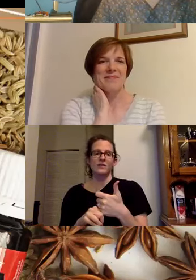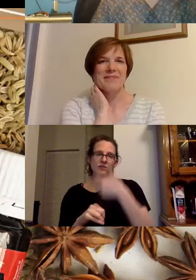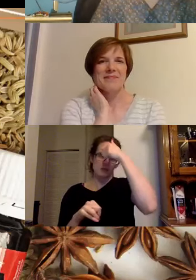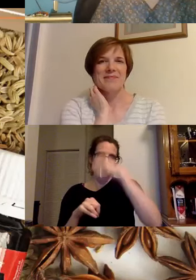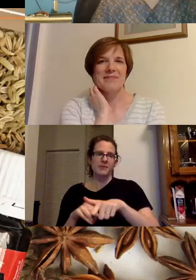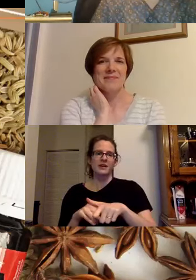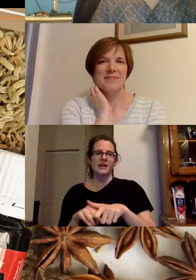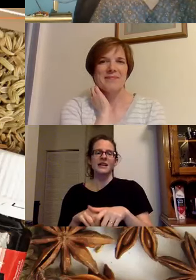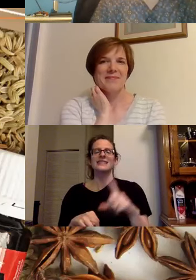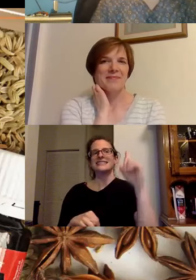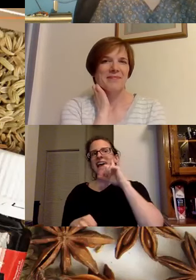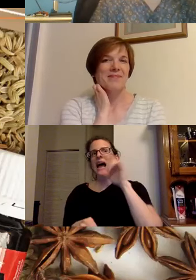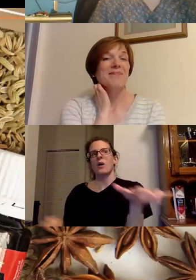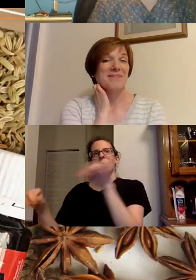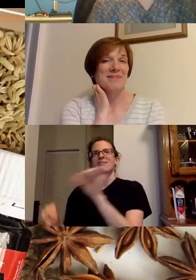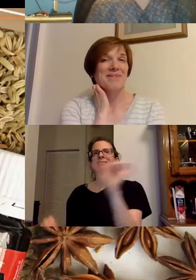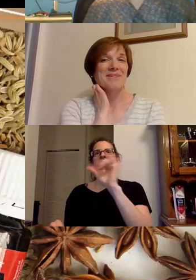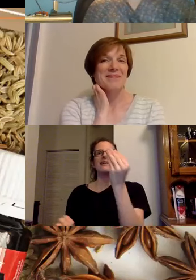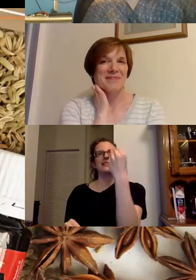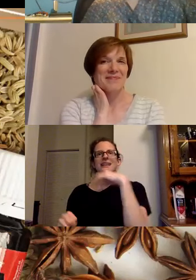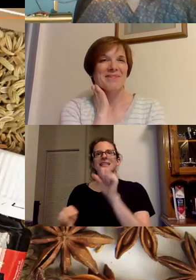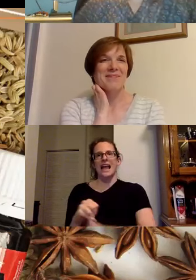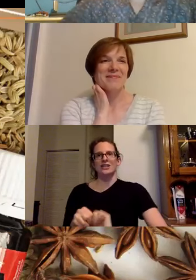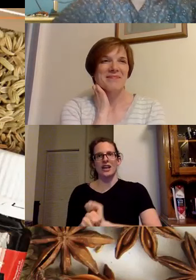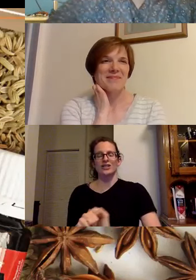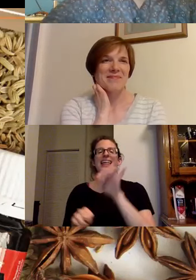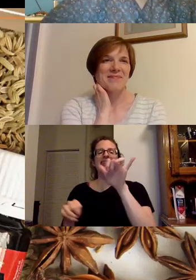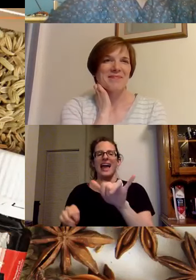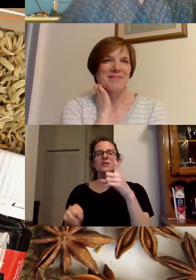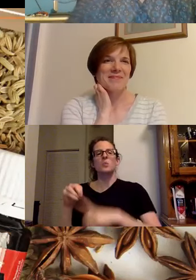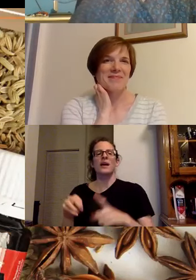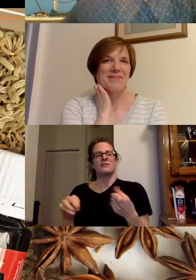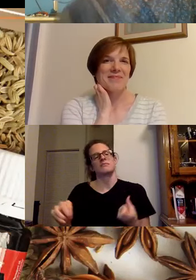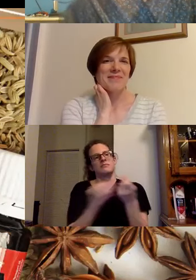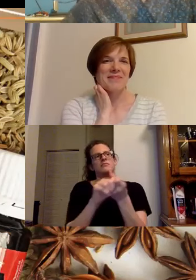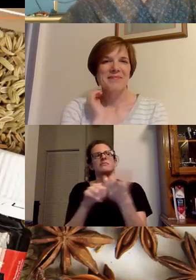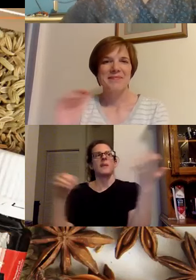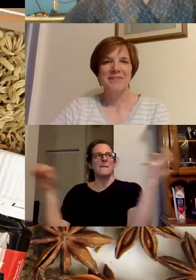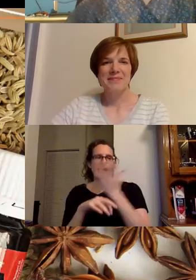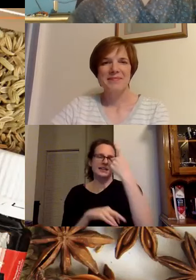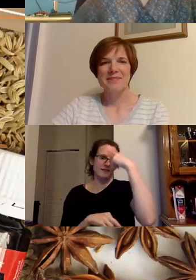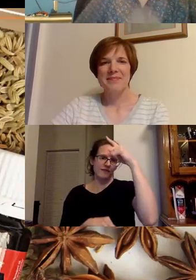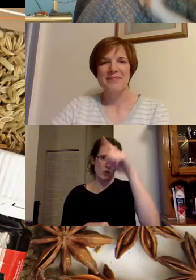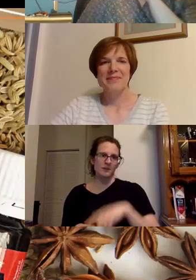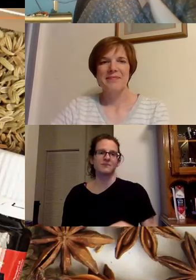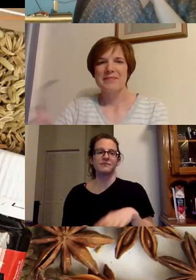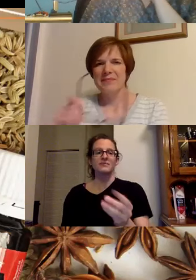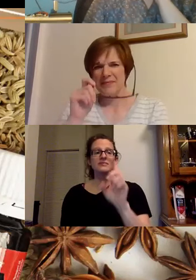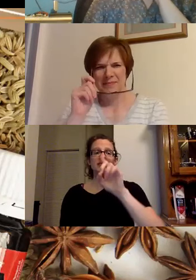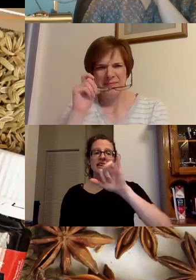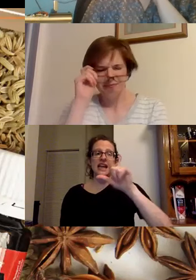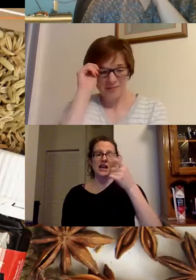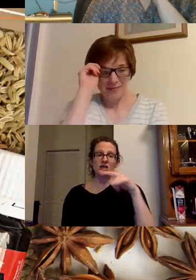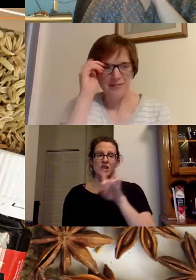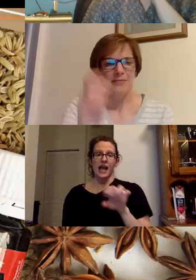like digestion, and that is what it is amazing for. Digize